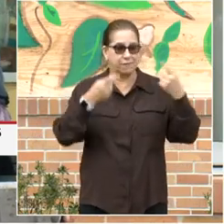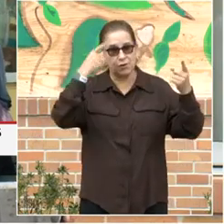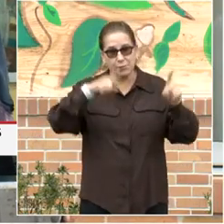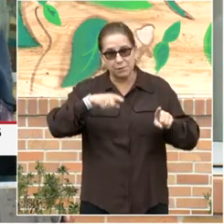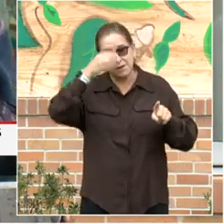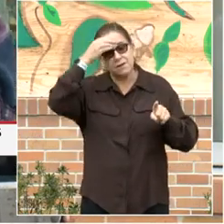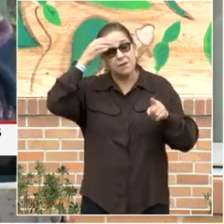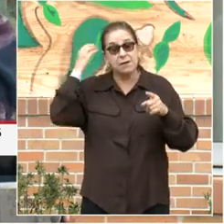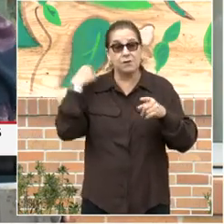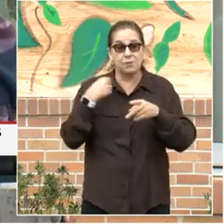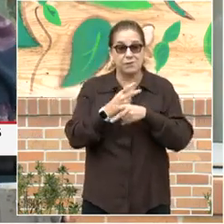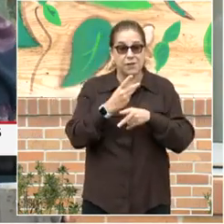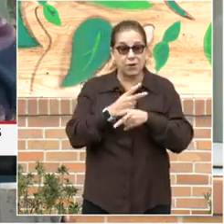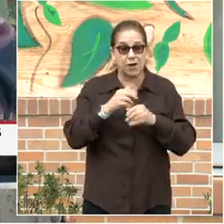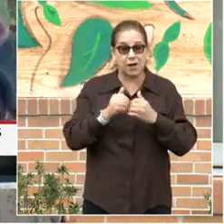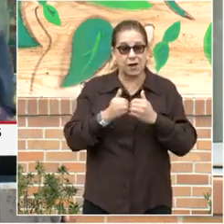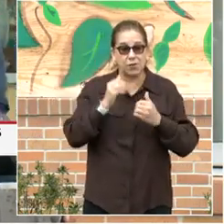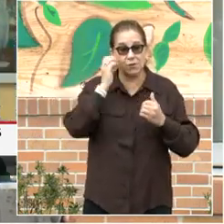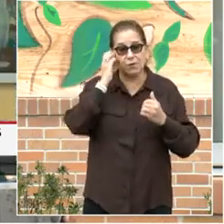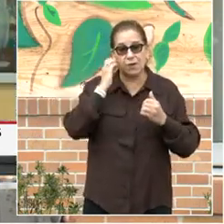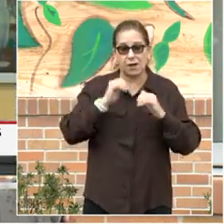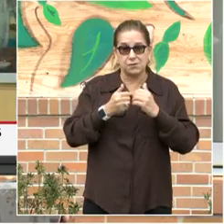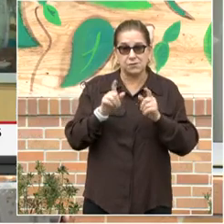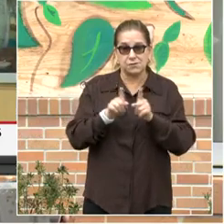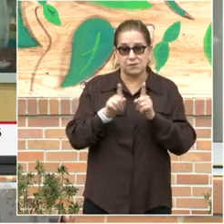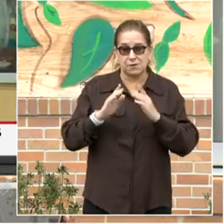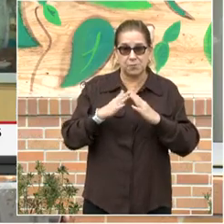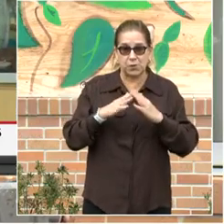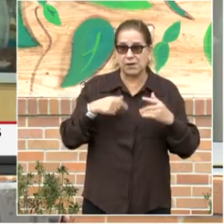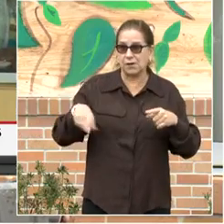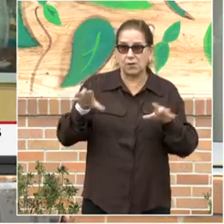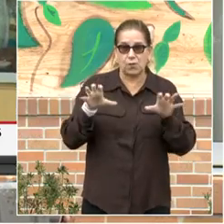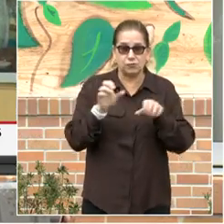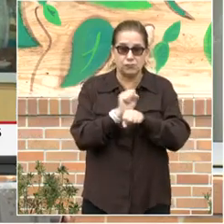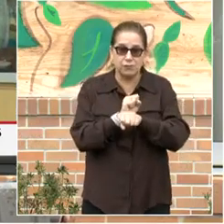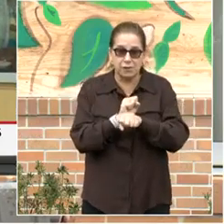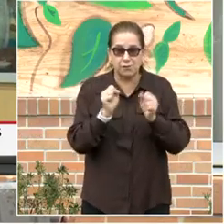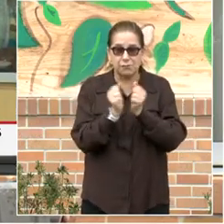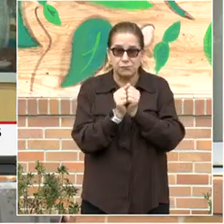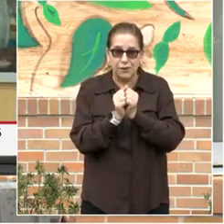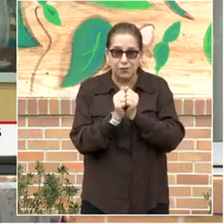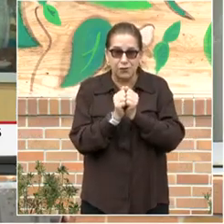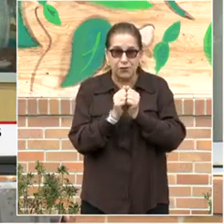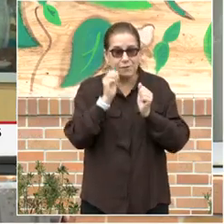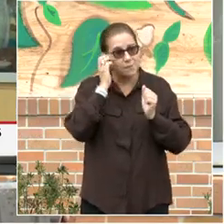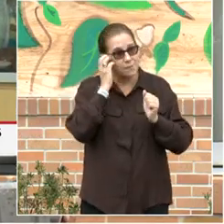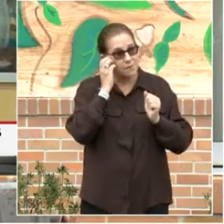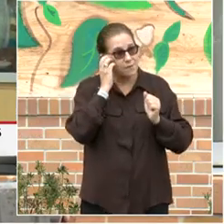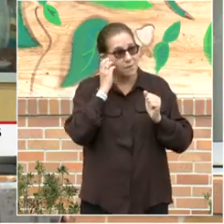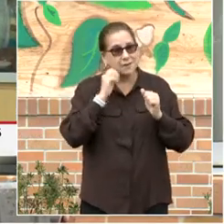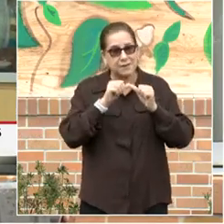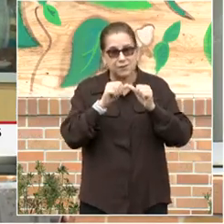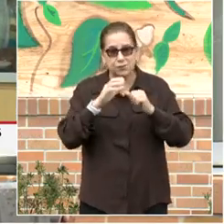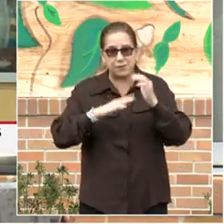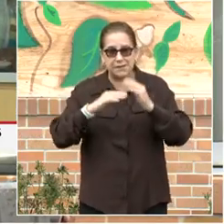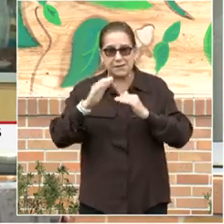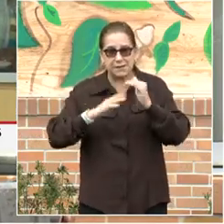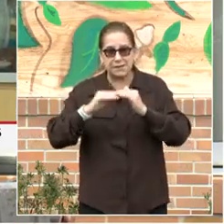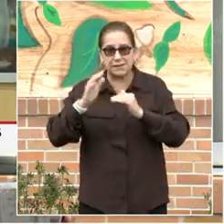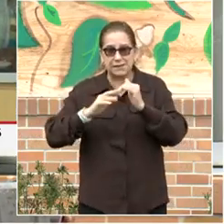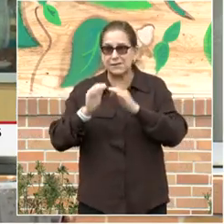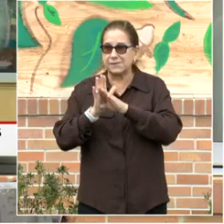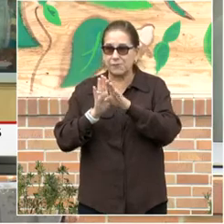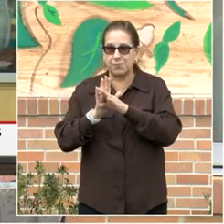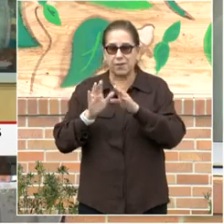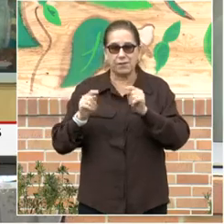out how as a community, we're going to work together on the development that we want. And we make developments like we want.